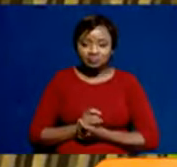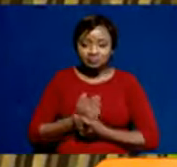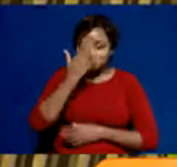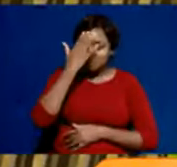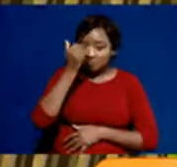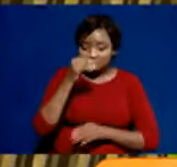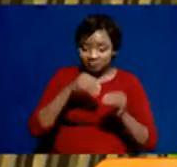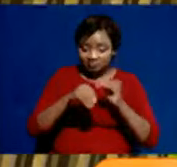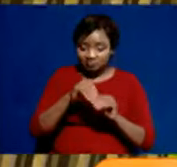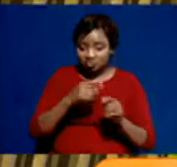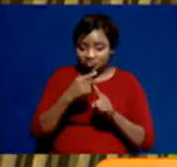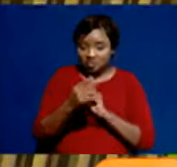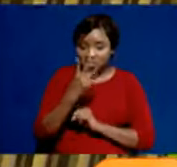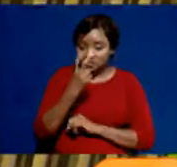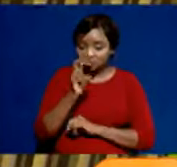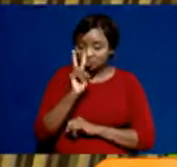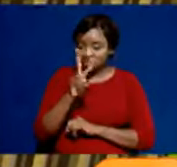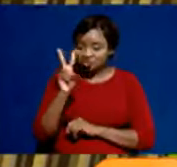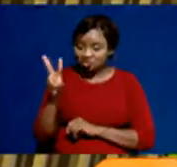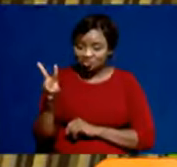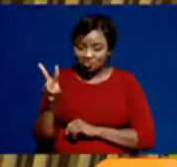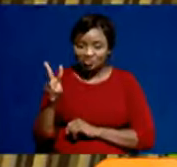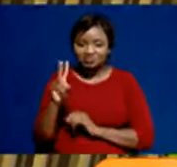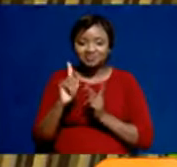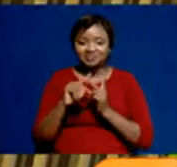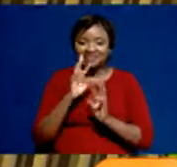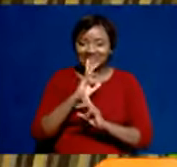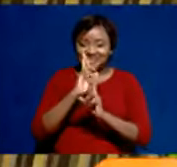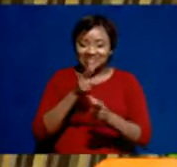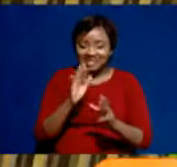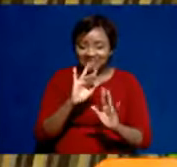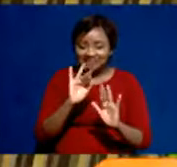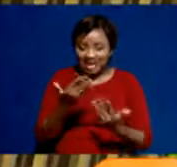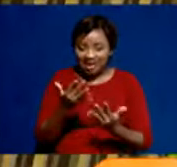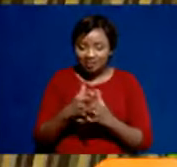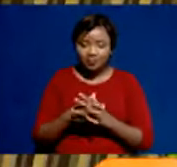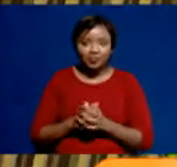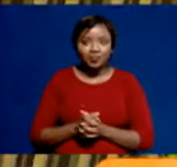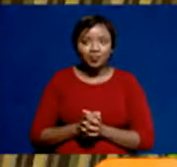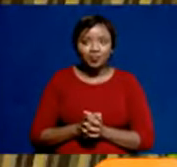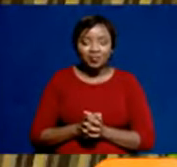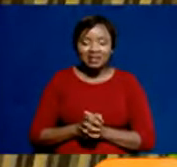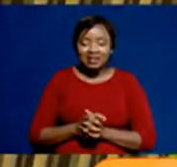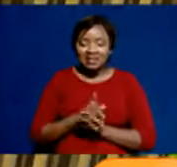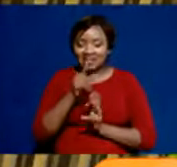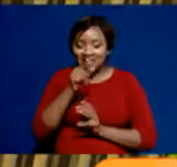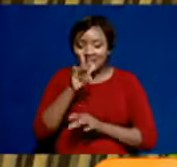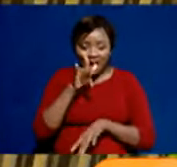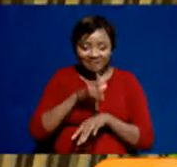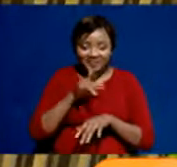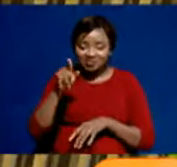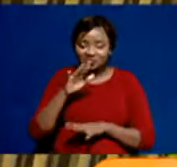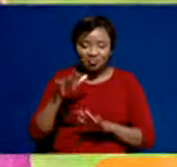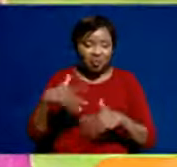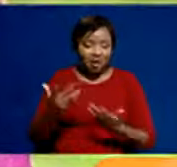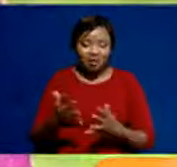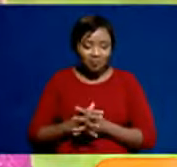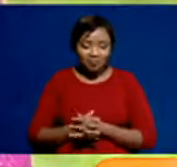of 2022 and the outcome and how it was, how has that affected what exactly you're